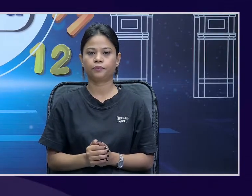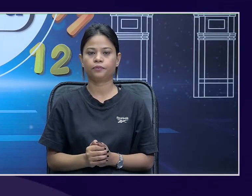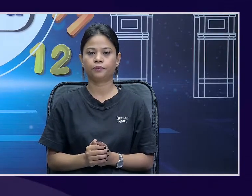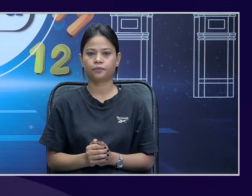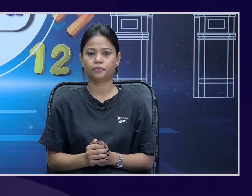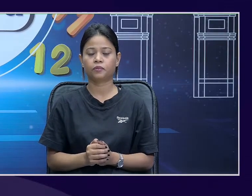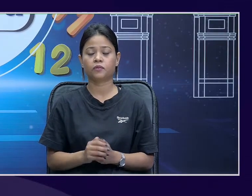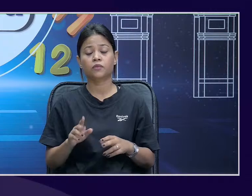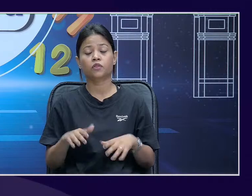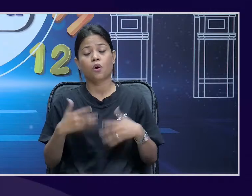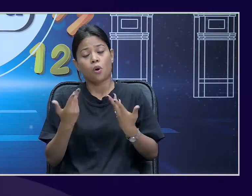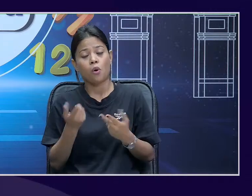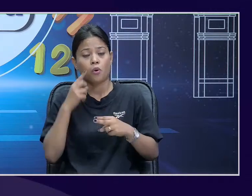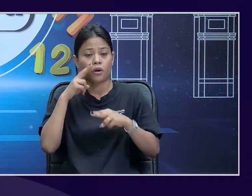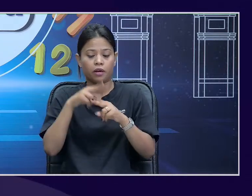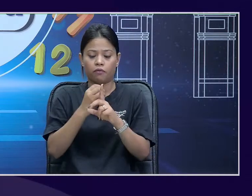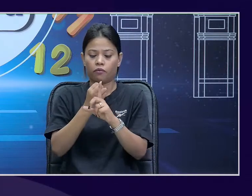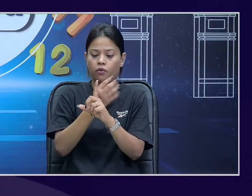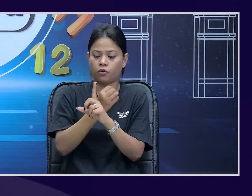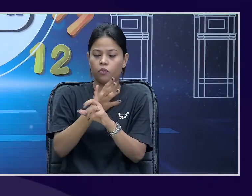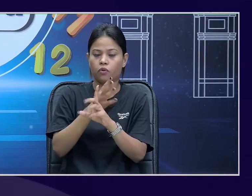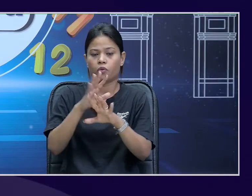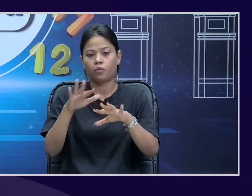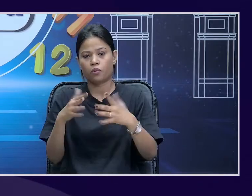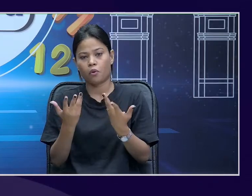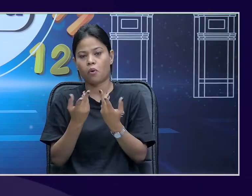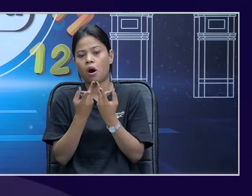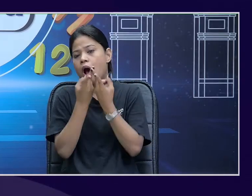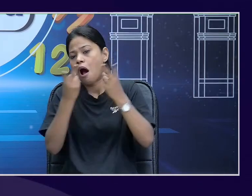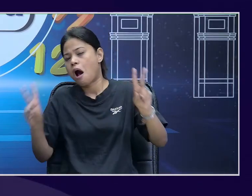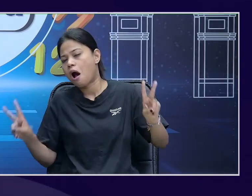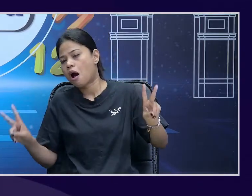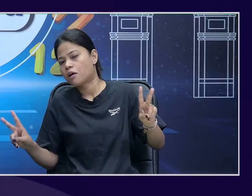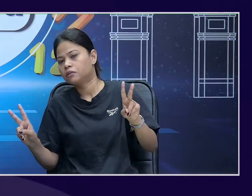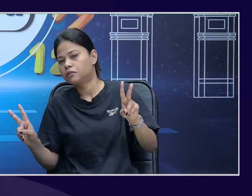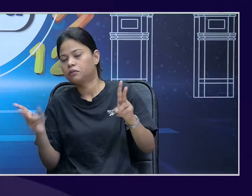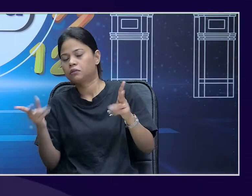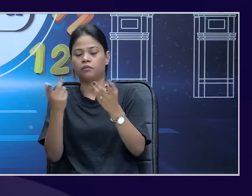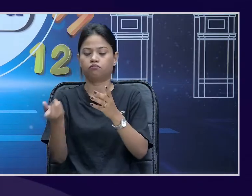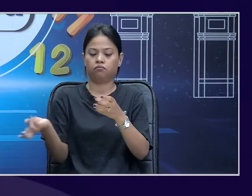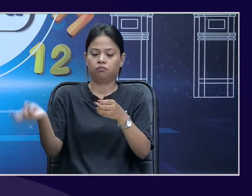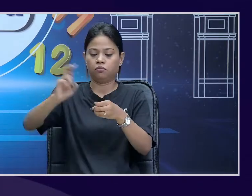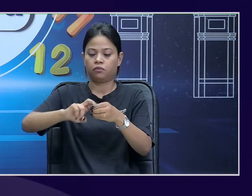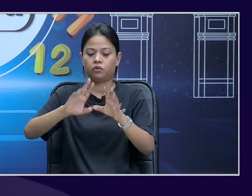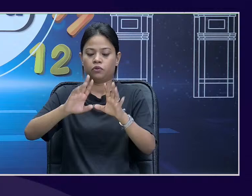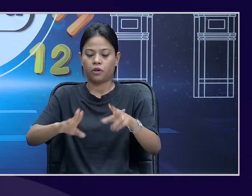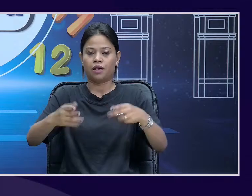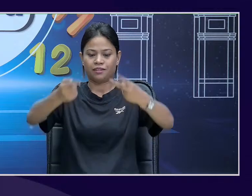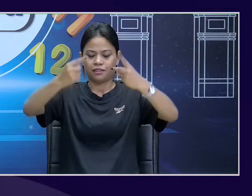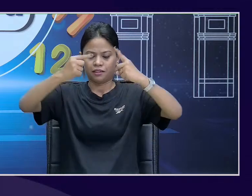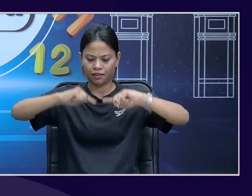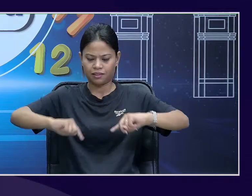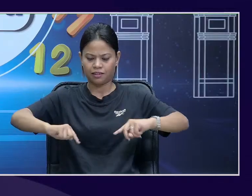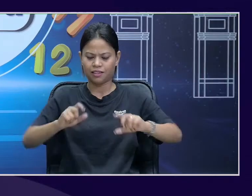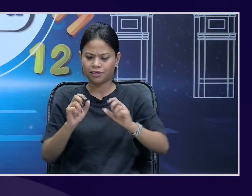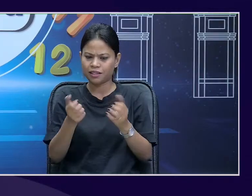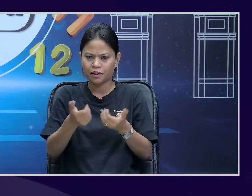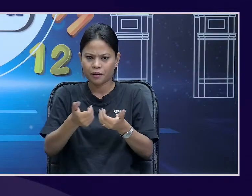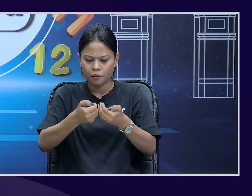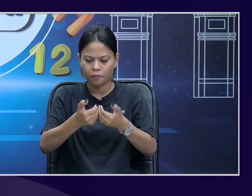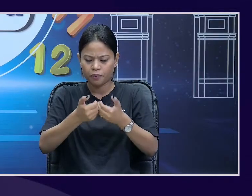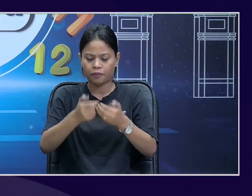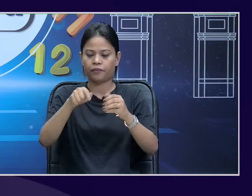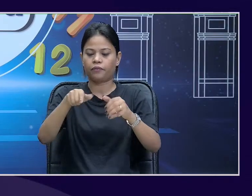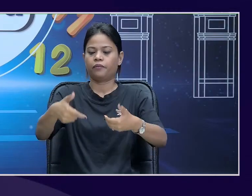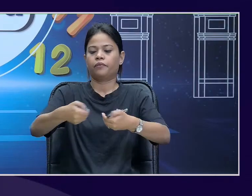dth.class3rd@ciet.nic.in. And in case you have joined us through our live streaming, that means you are on our YouTube channel, go to the live chat box and drop your comment out there. Our